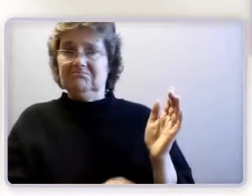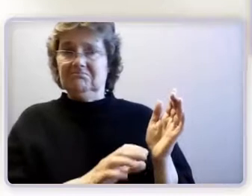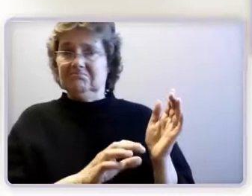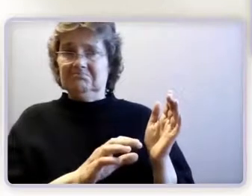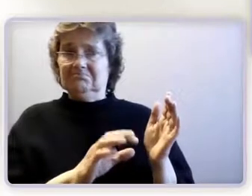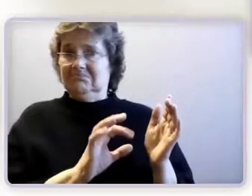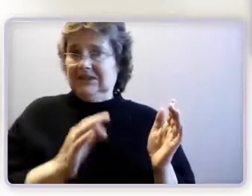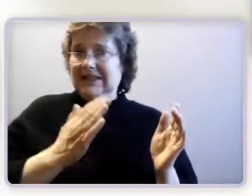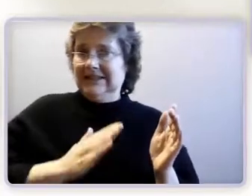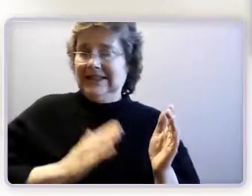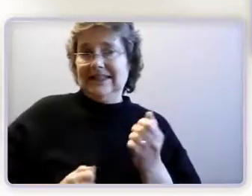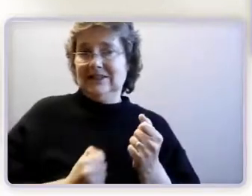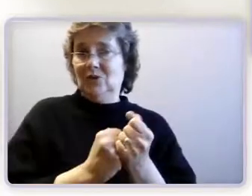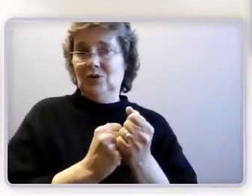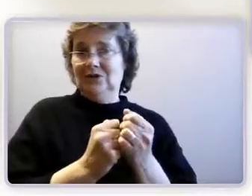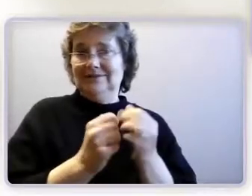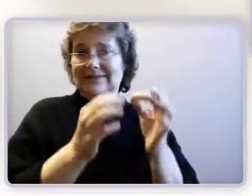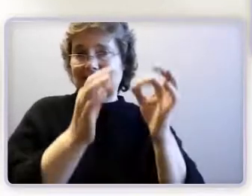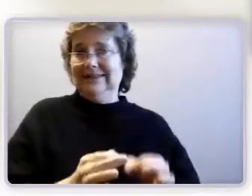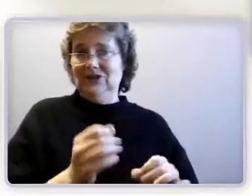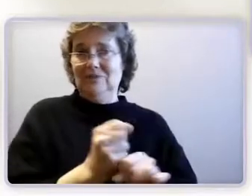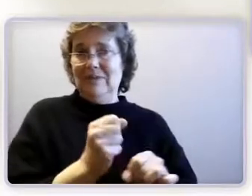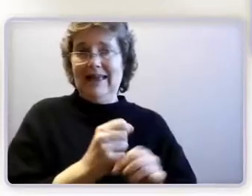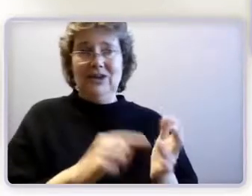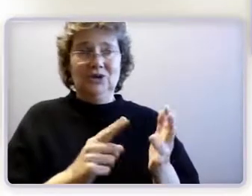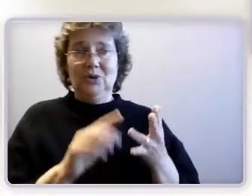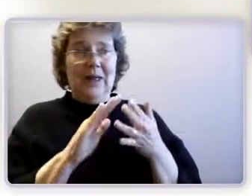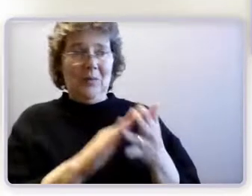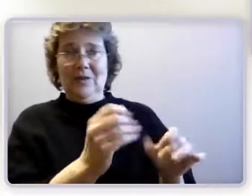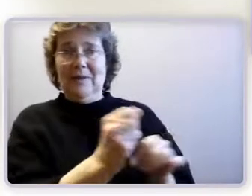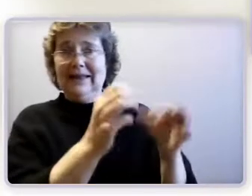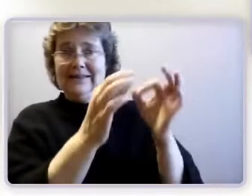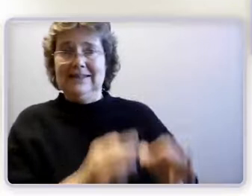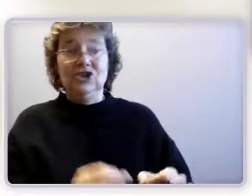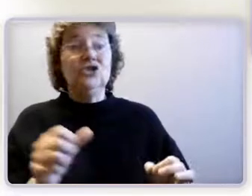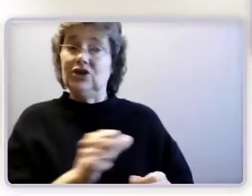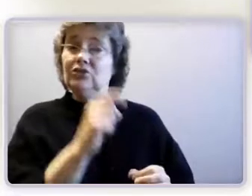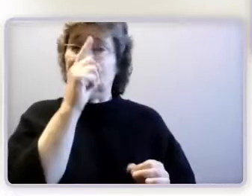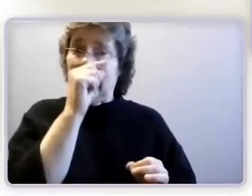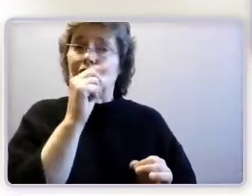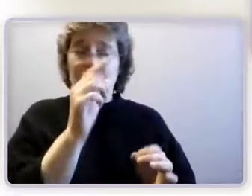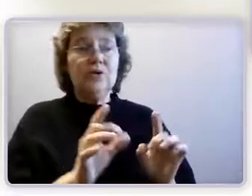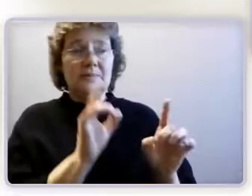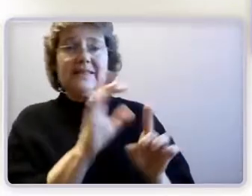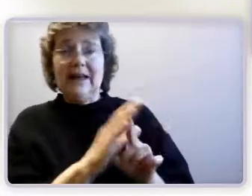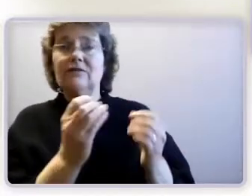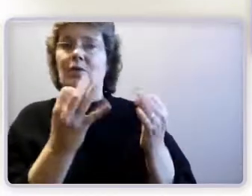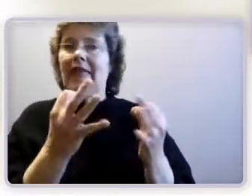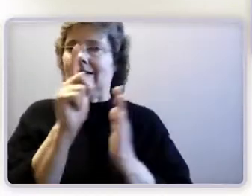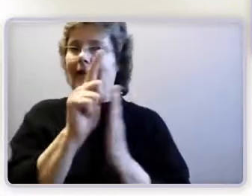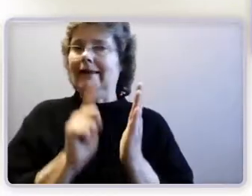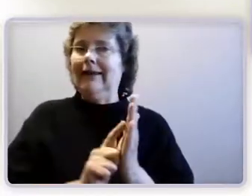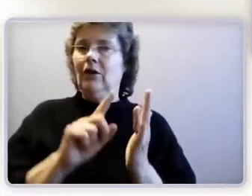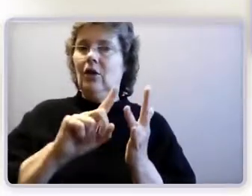to help them make a decision. They should be able to do that by themselves without being under a legal order. And